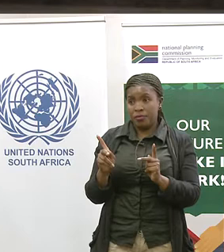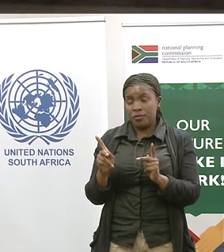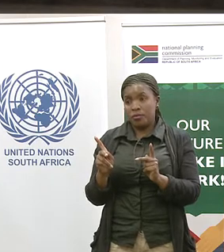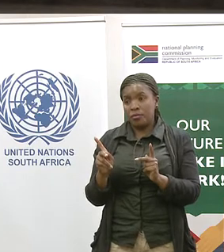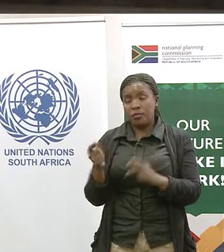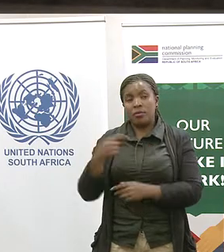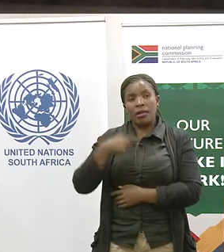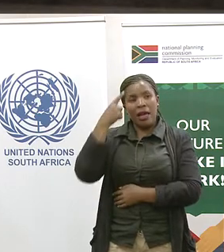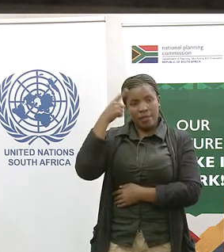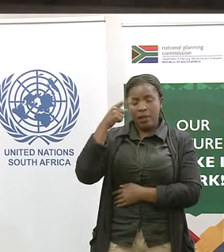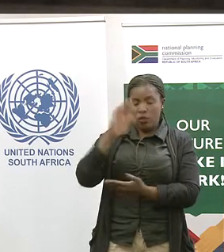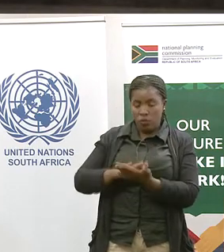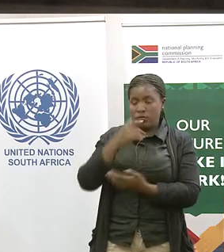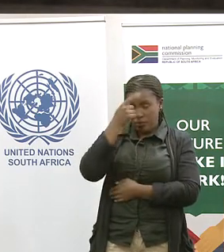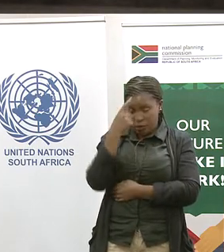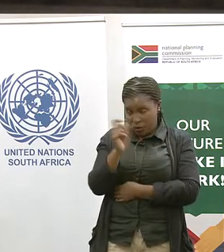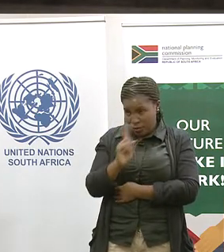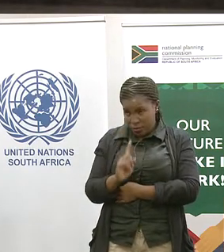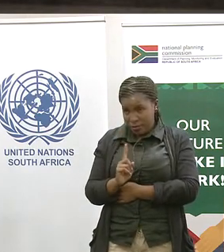I think and I believe